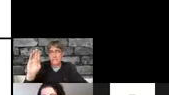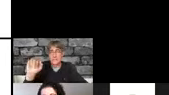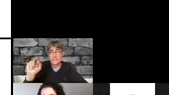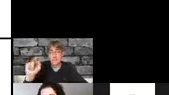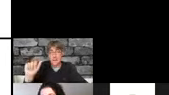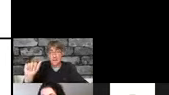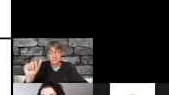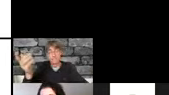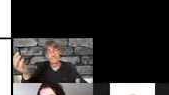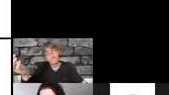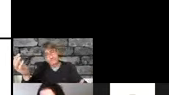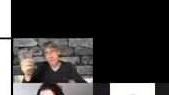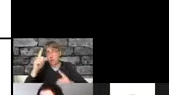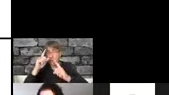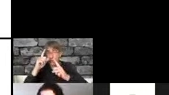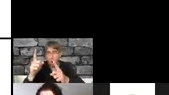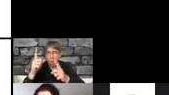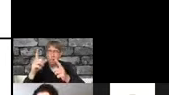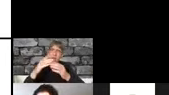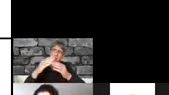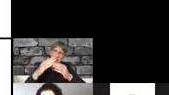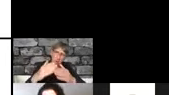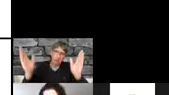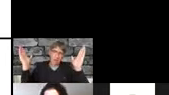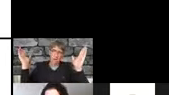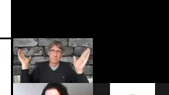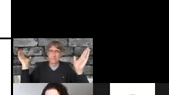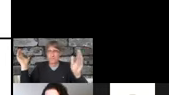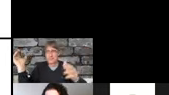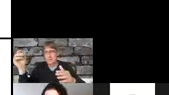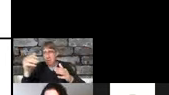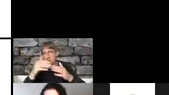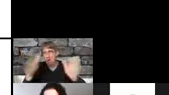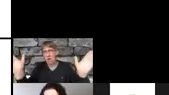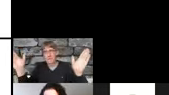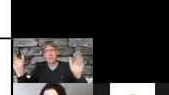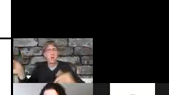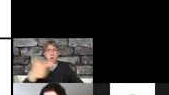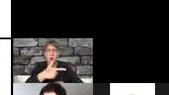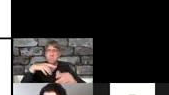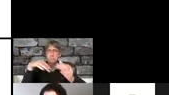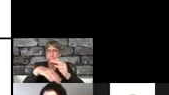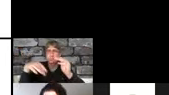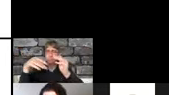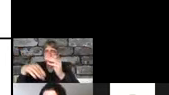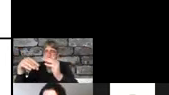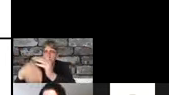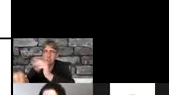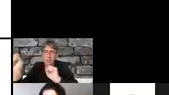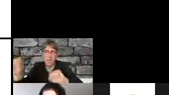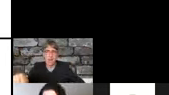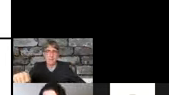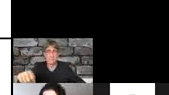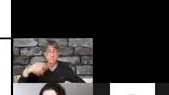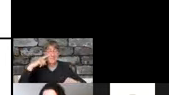to open up all the doors of the T. So what you'll see here on the bottom part of this slide is everybody